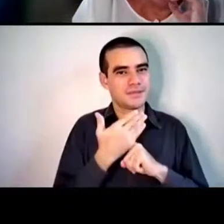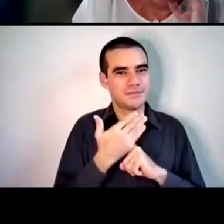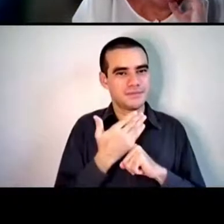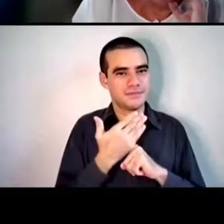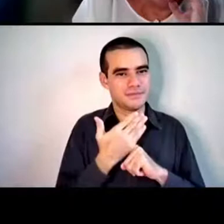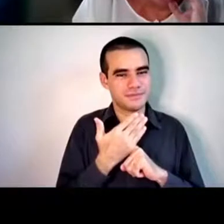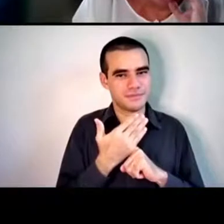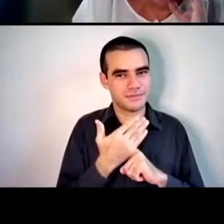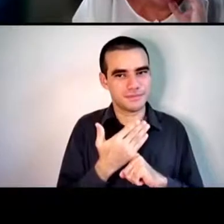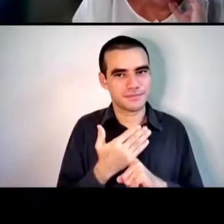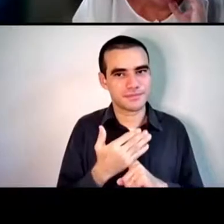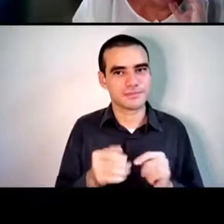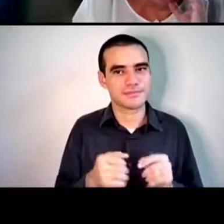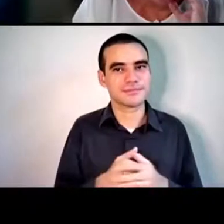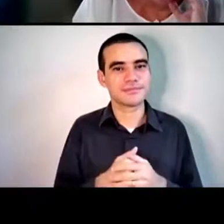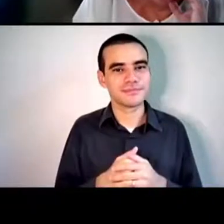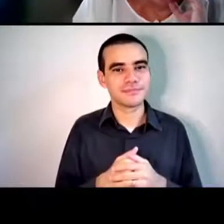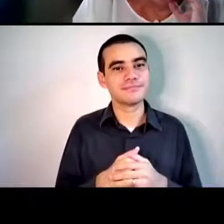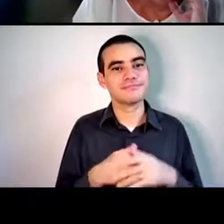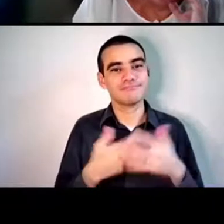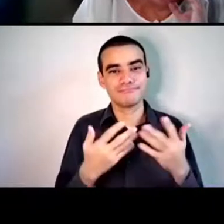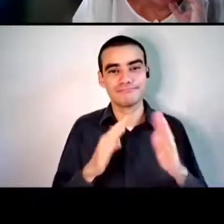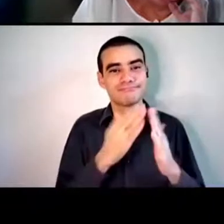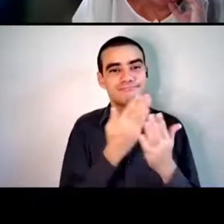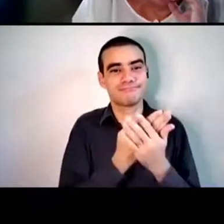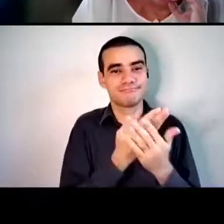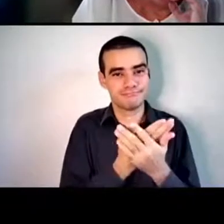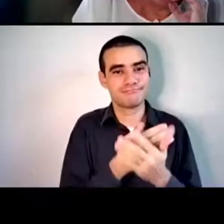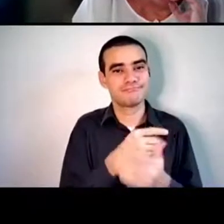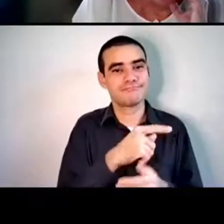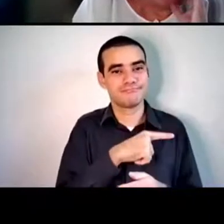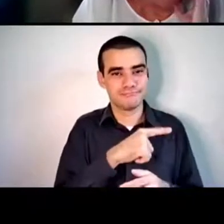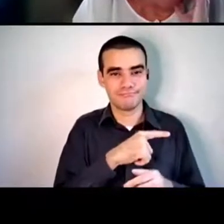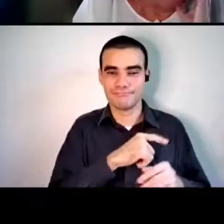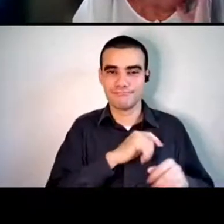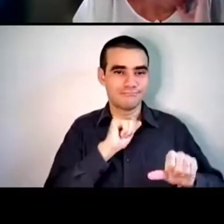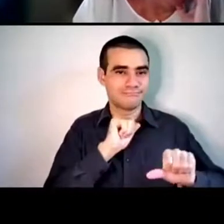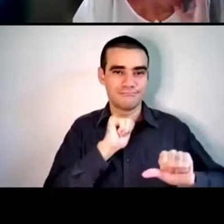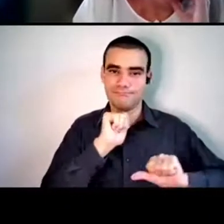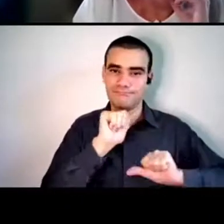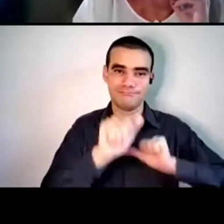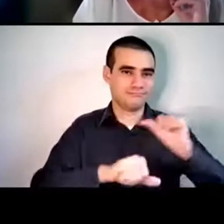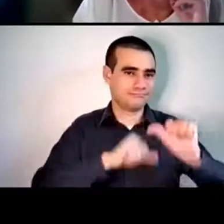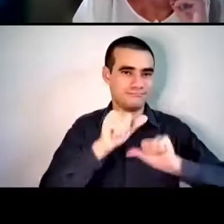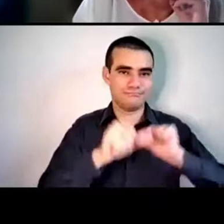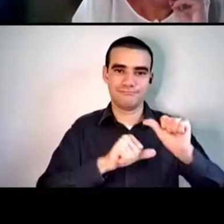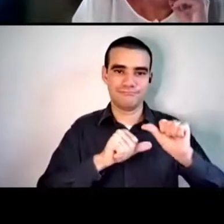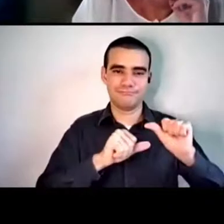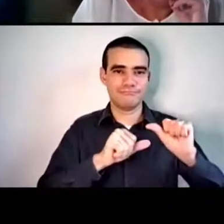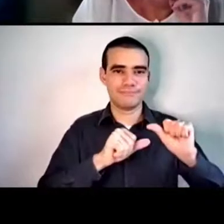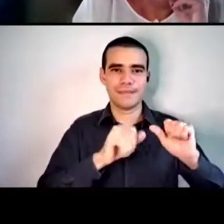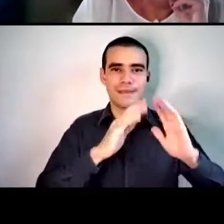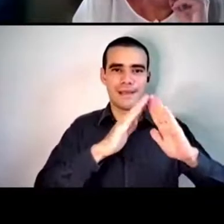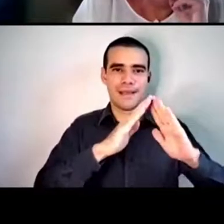to help us, as Professor Maria said. So in our school, we are changing radically